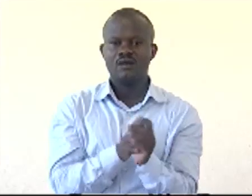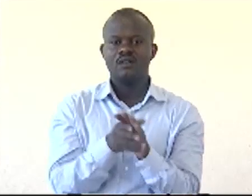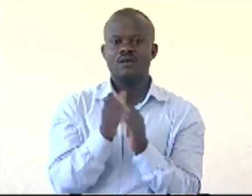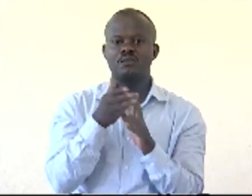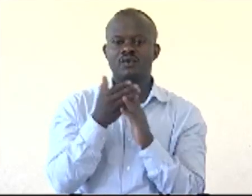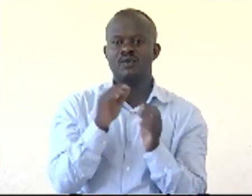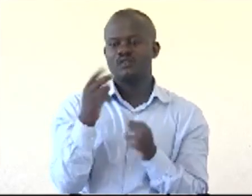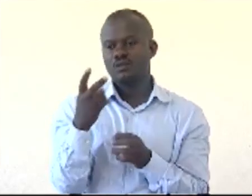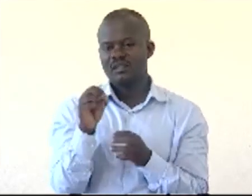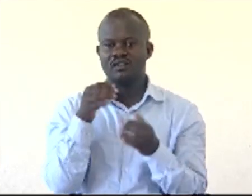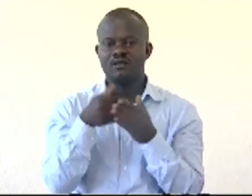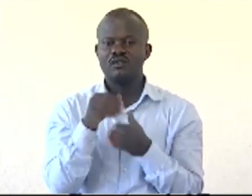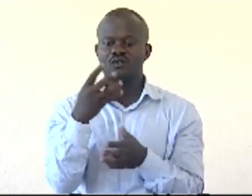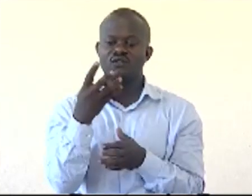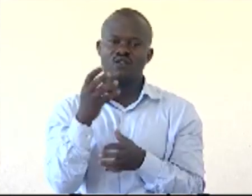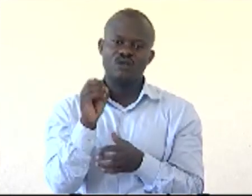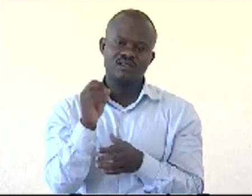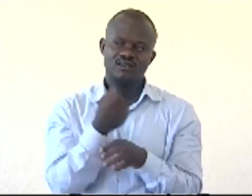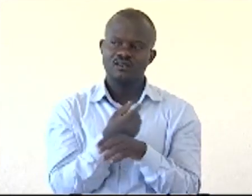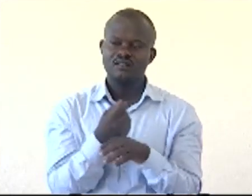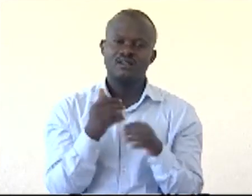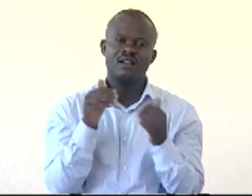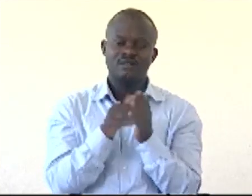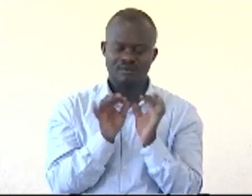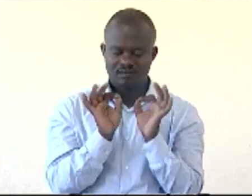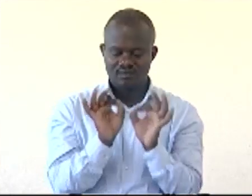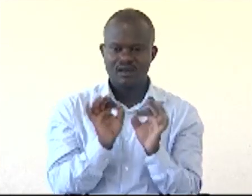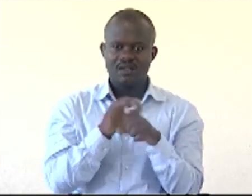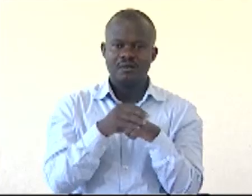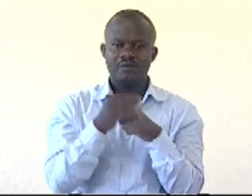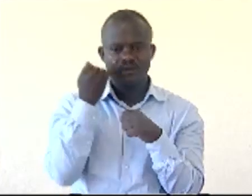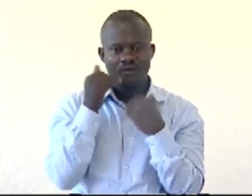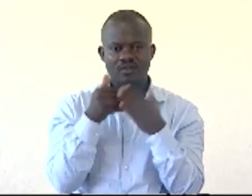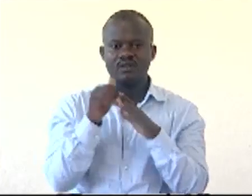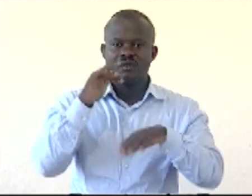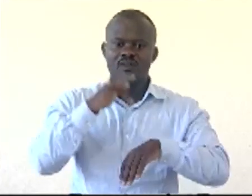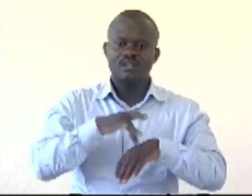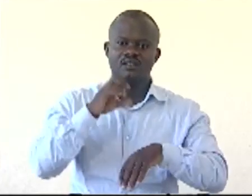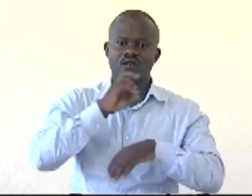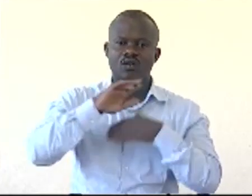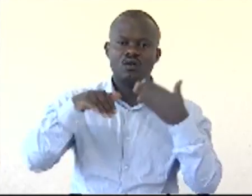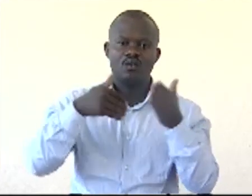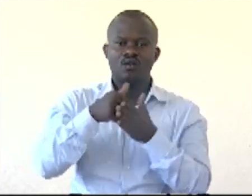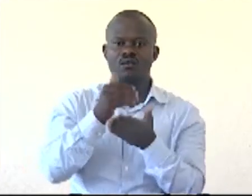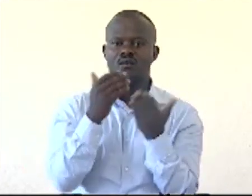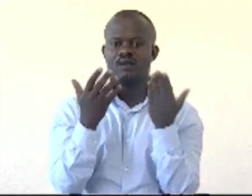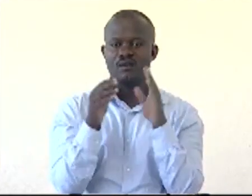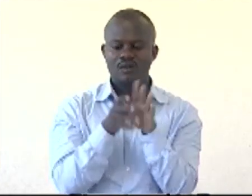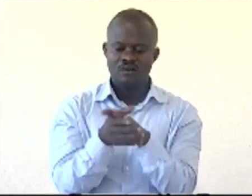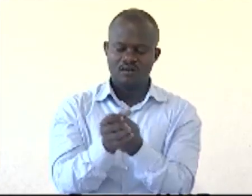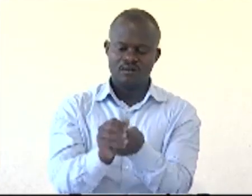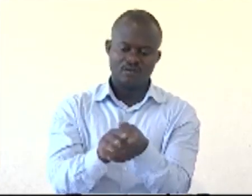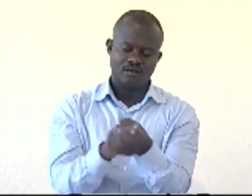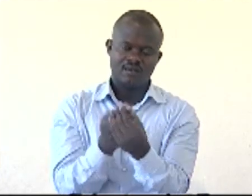between 20 to 40 seconds. And nicely, make sure you touch all parts of your